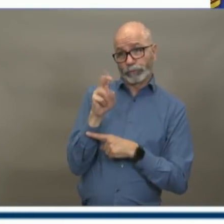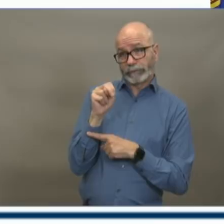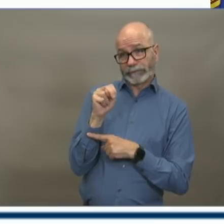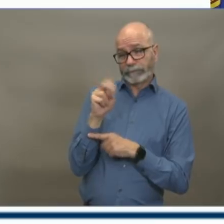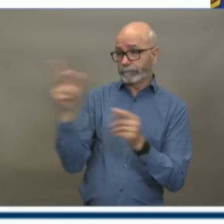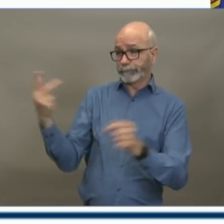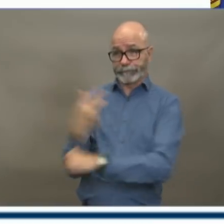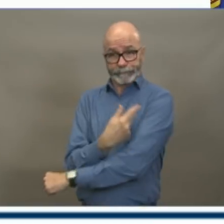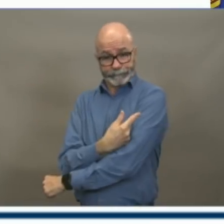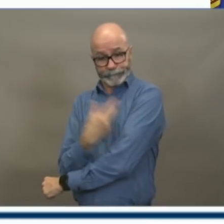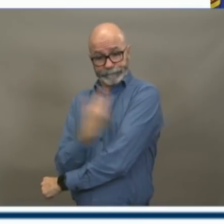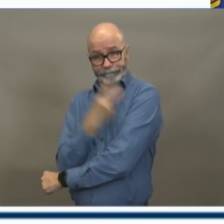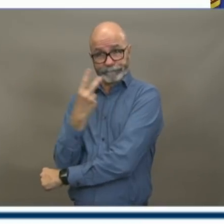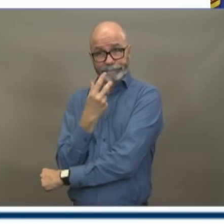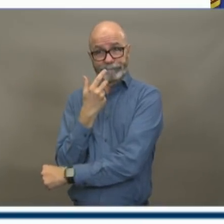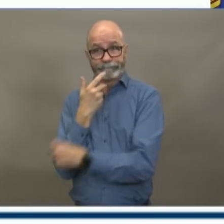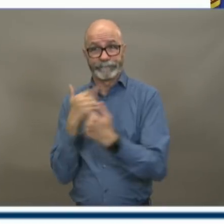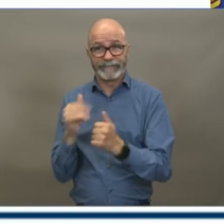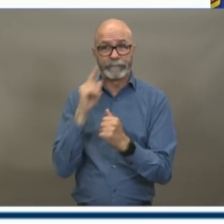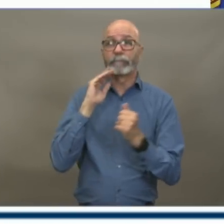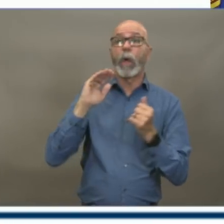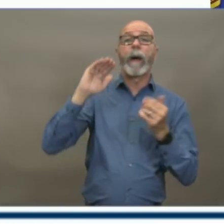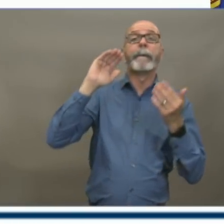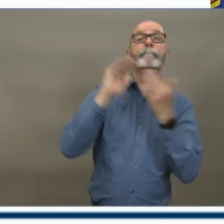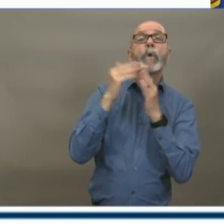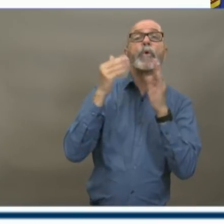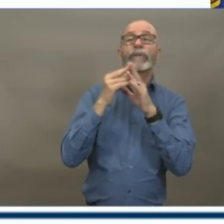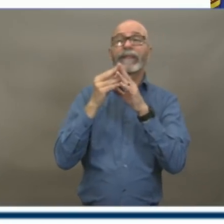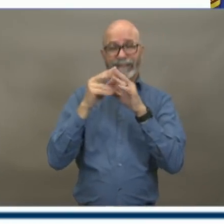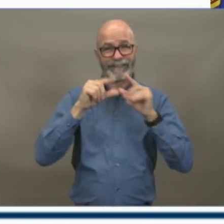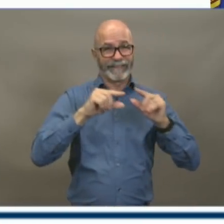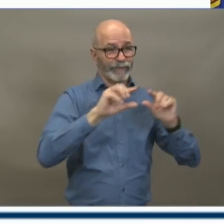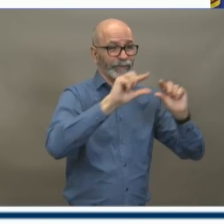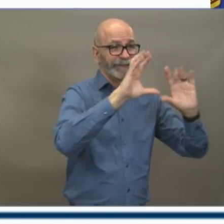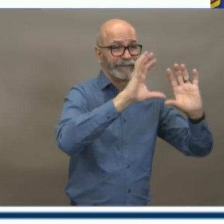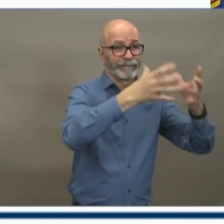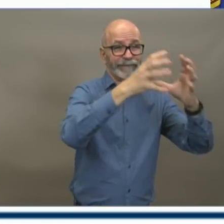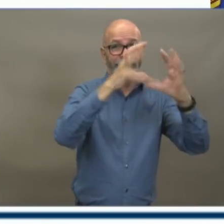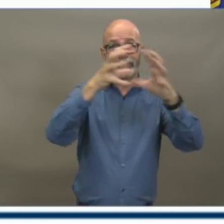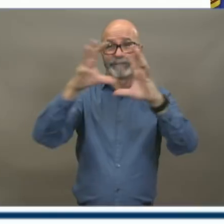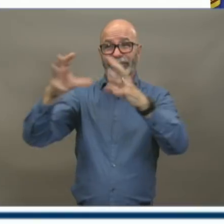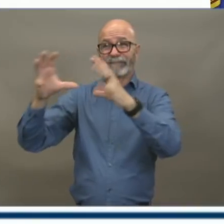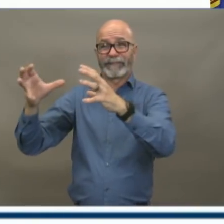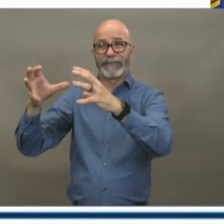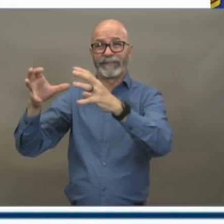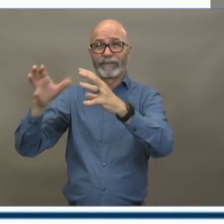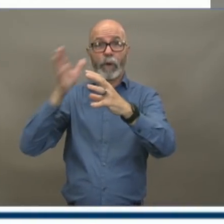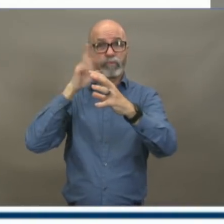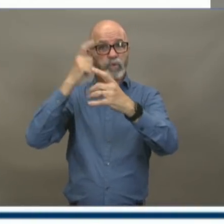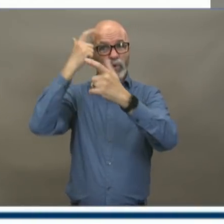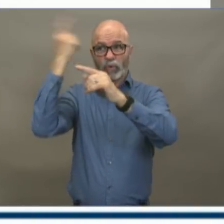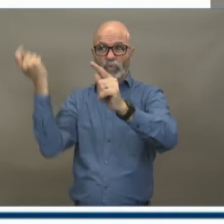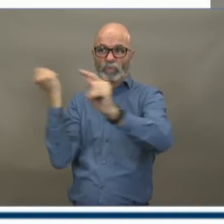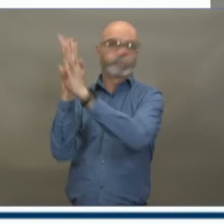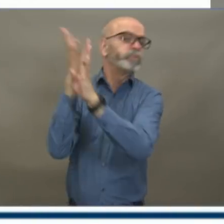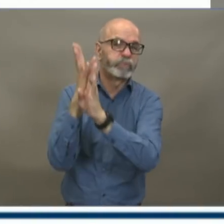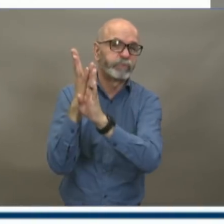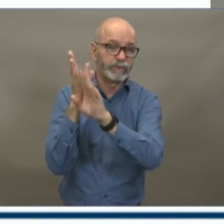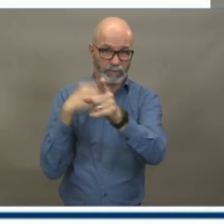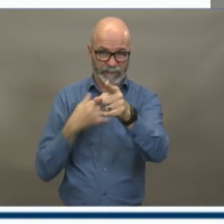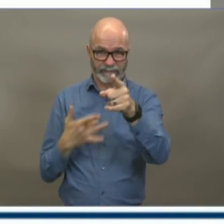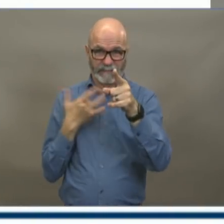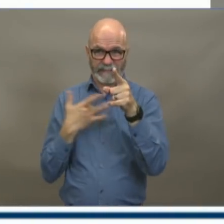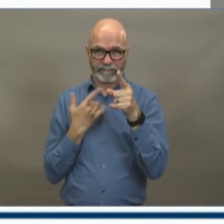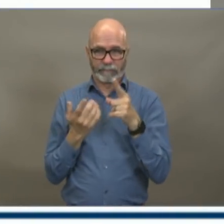to wider areas to ensure that this doesn't happen? So we will be the basic we're using. You'll be eligible if you're a